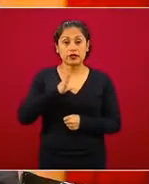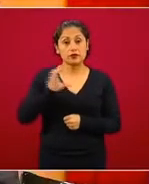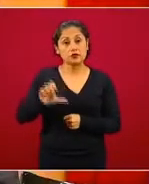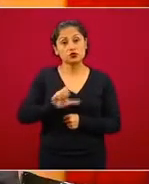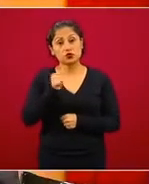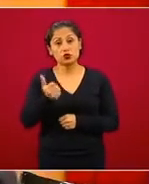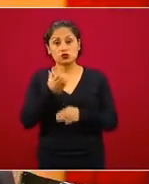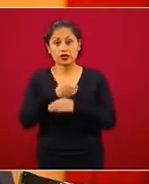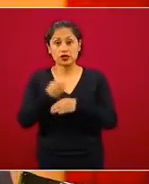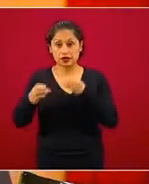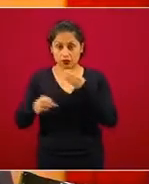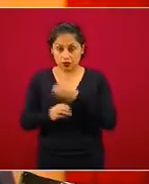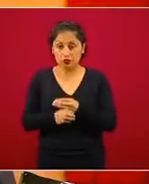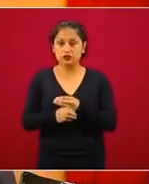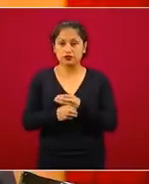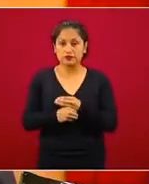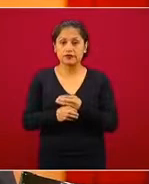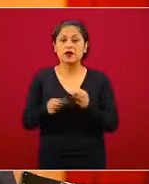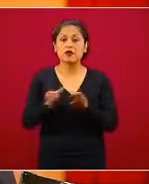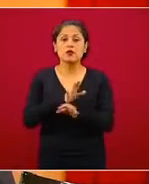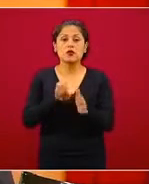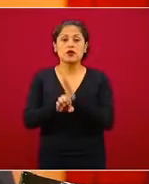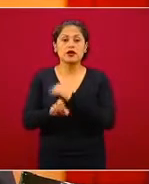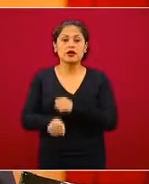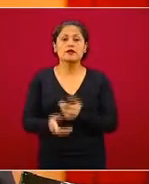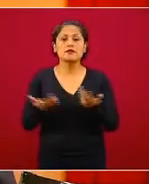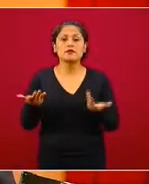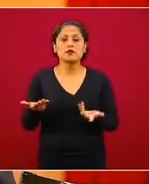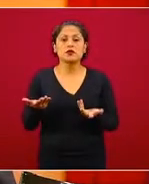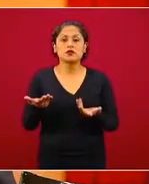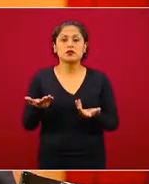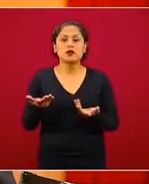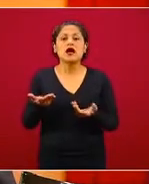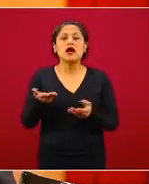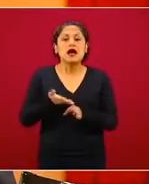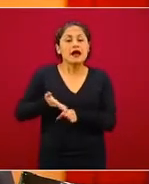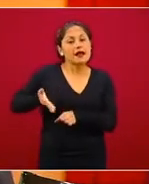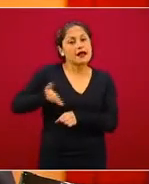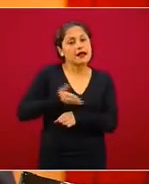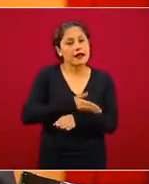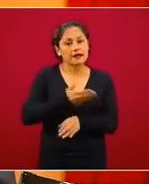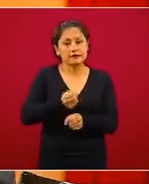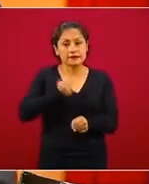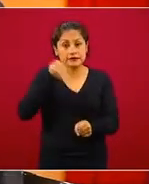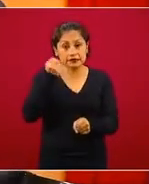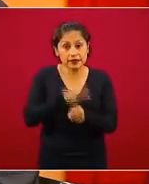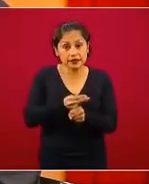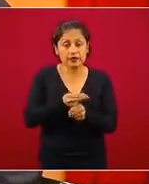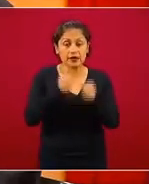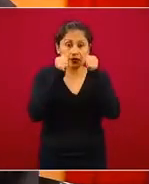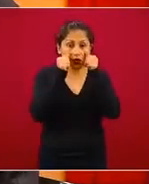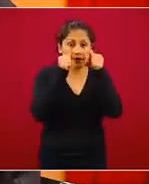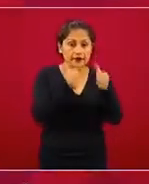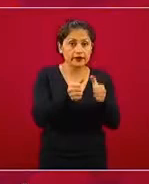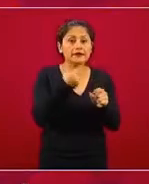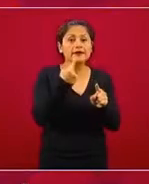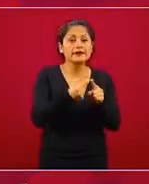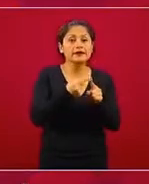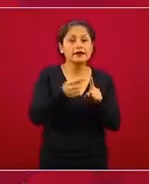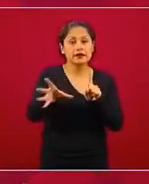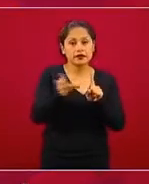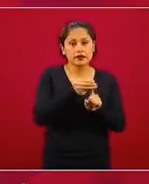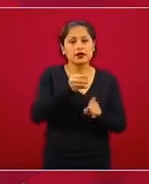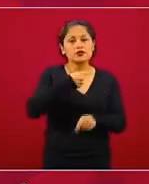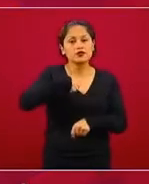the es, por Sentinel diseño de surveillance las system, intervenciones we need the preventivas cases con el that have been propósito de prevenir registered for generic respiratory diseases